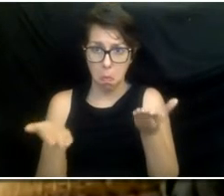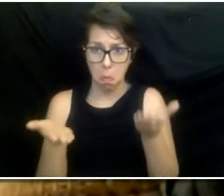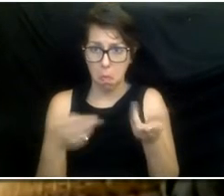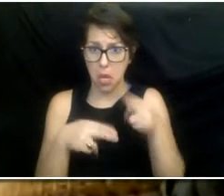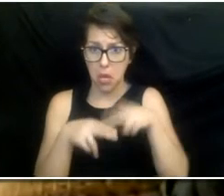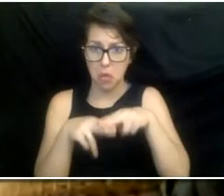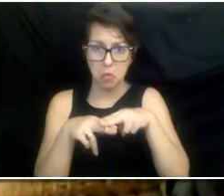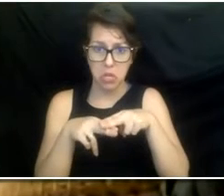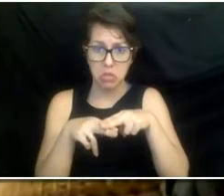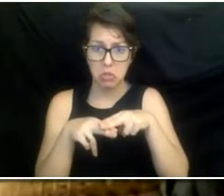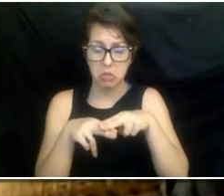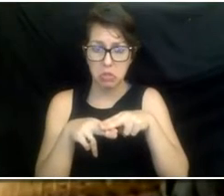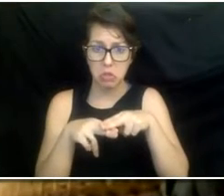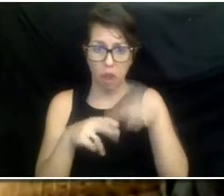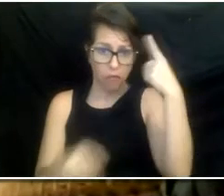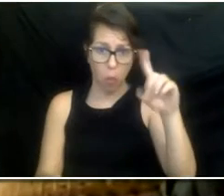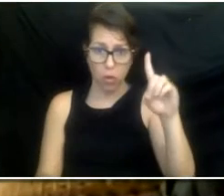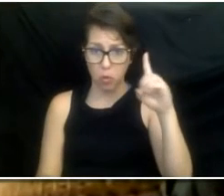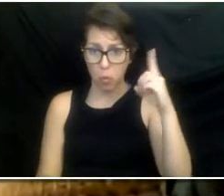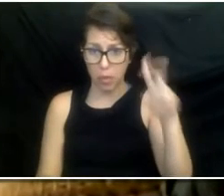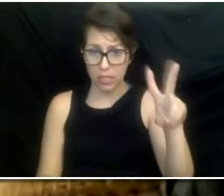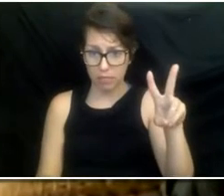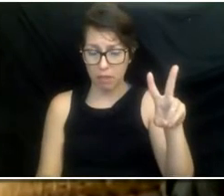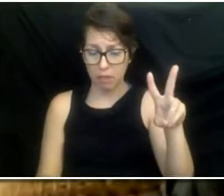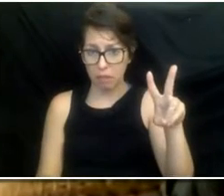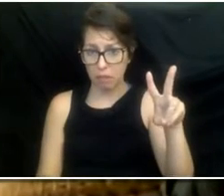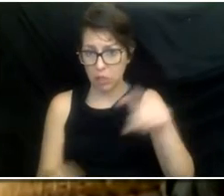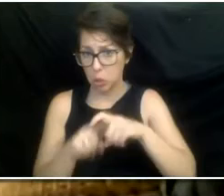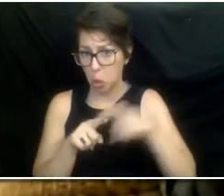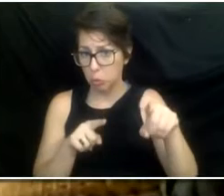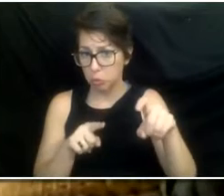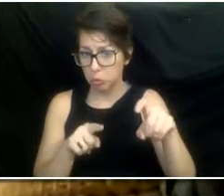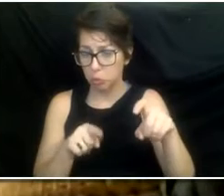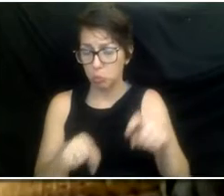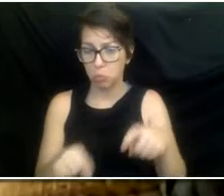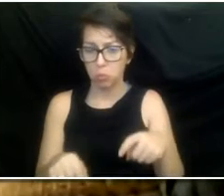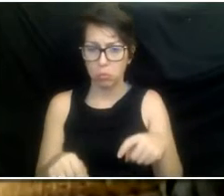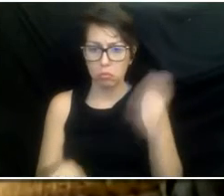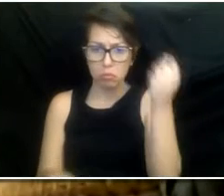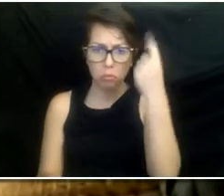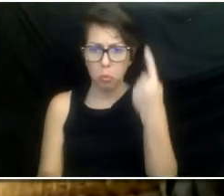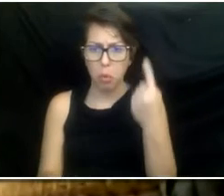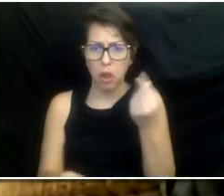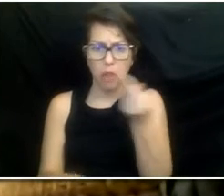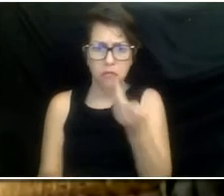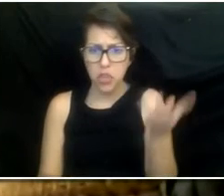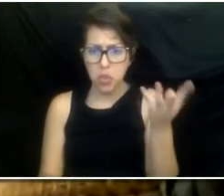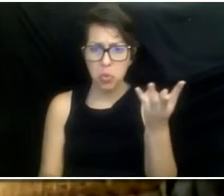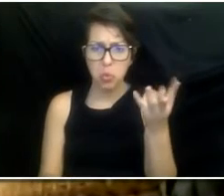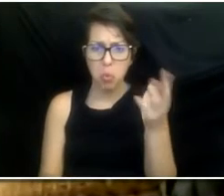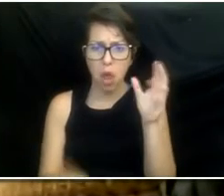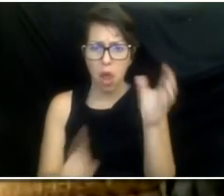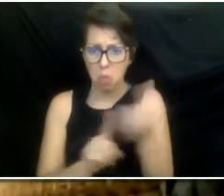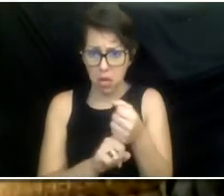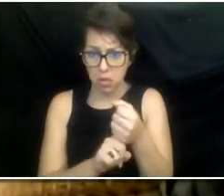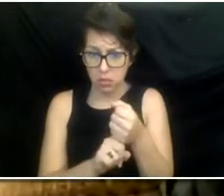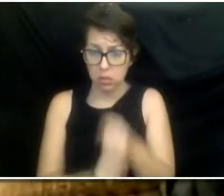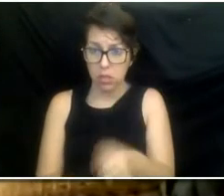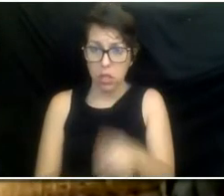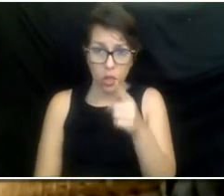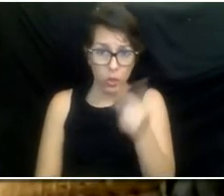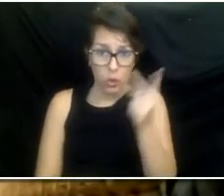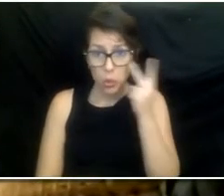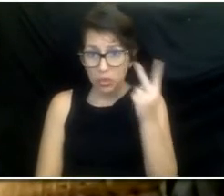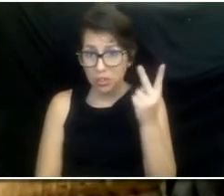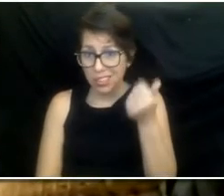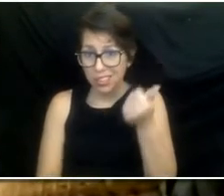uh um reason to to to think that or to understand why that is occurring um because I and I don't think my